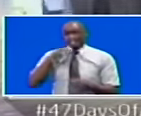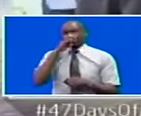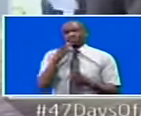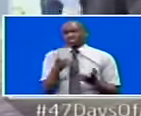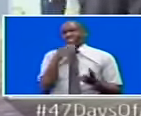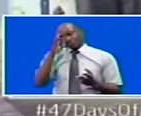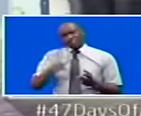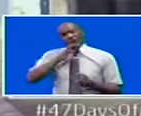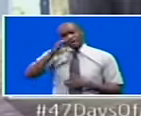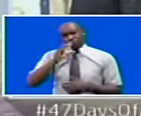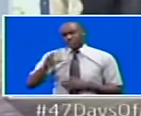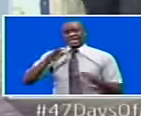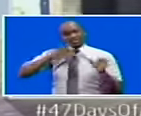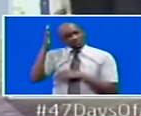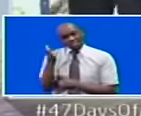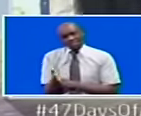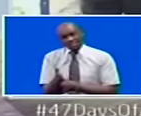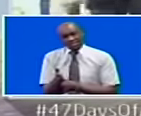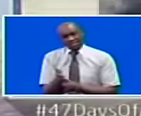Kisumu County Assembly